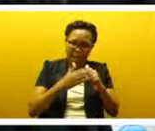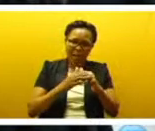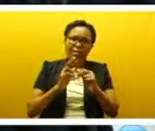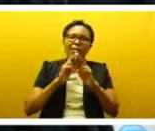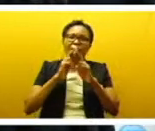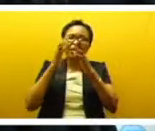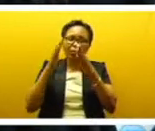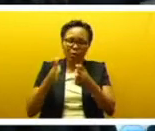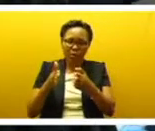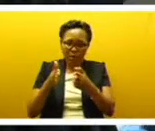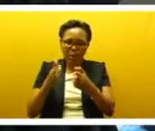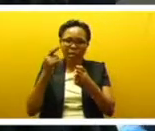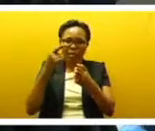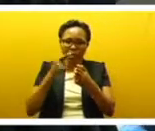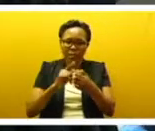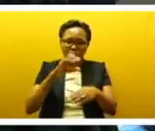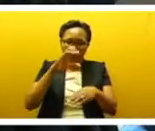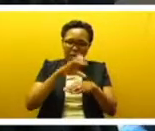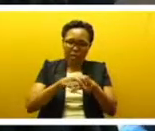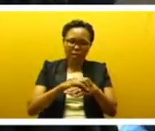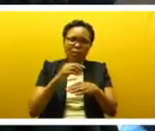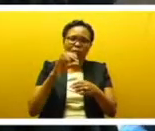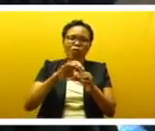constitutional threshold when they didn't.